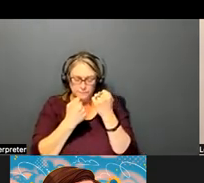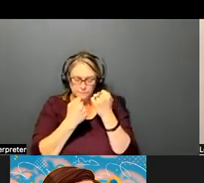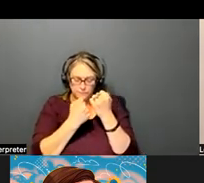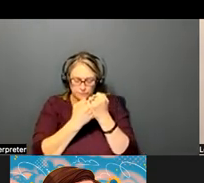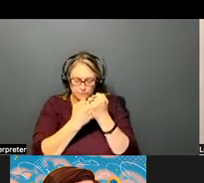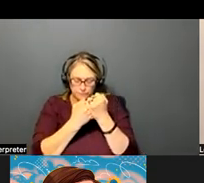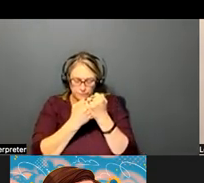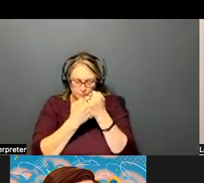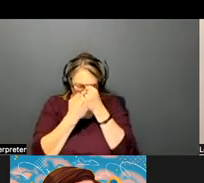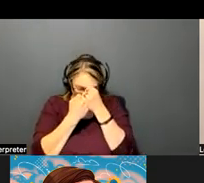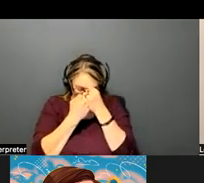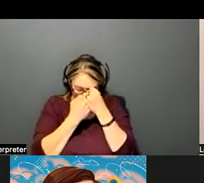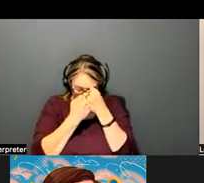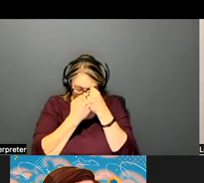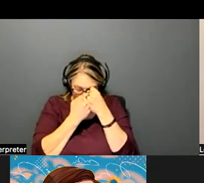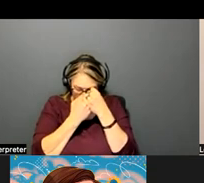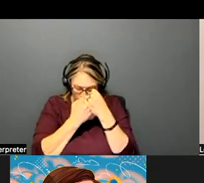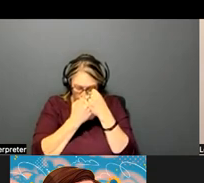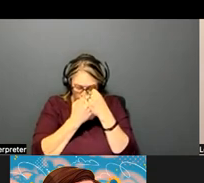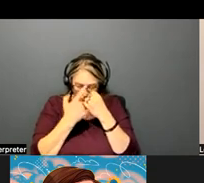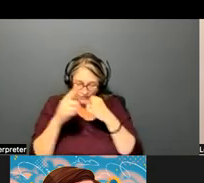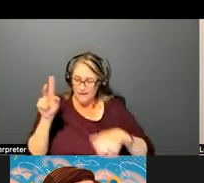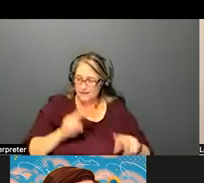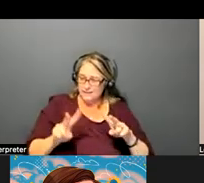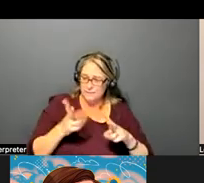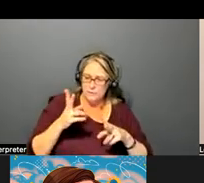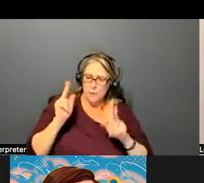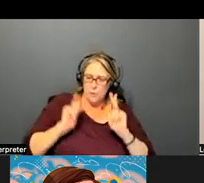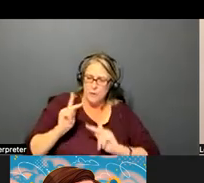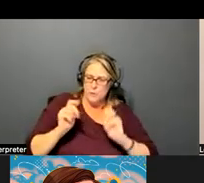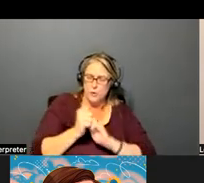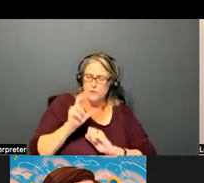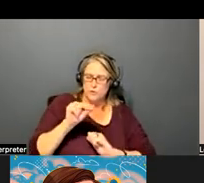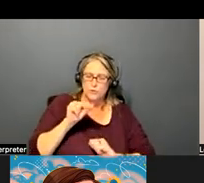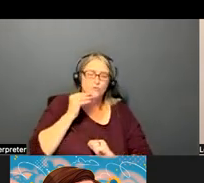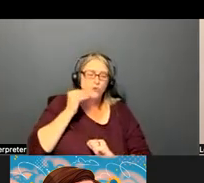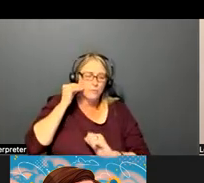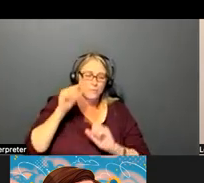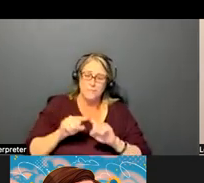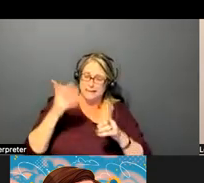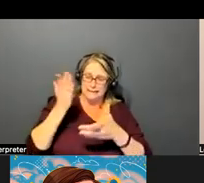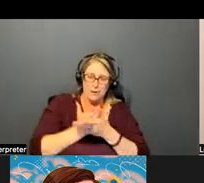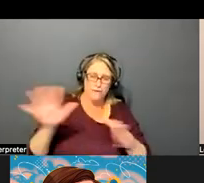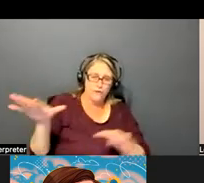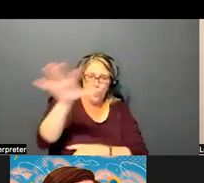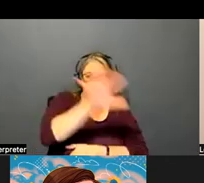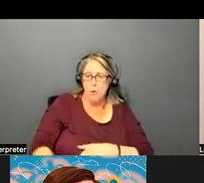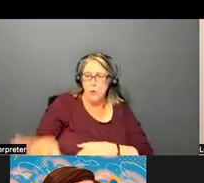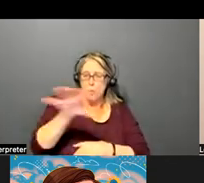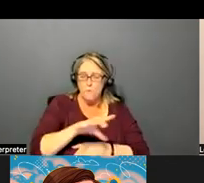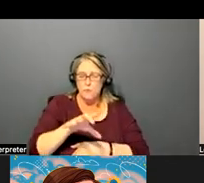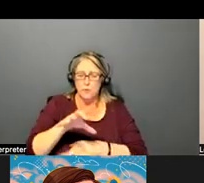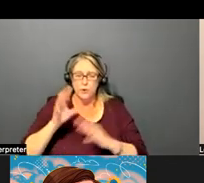to address folks who are unhoused. That I also think is just part of the conversation and awareness that